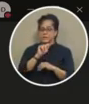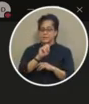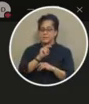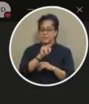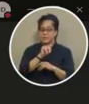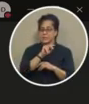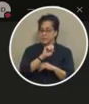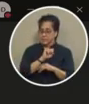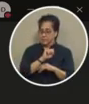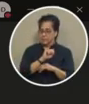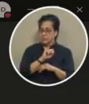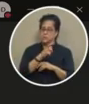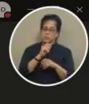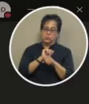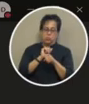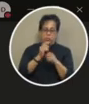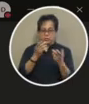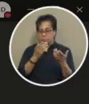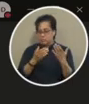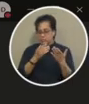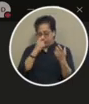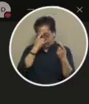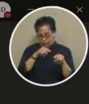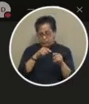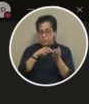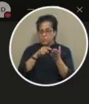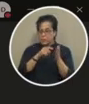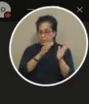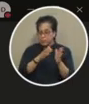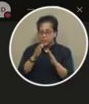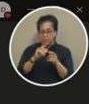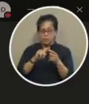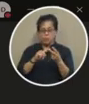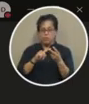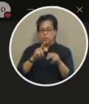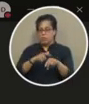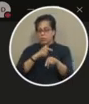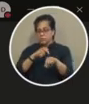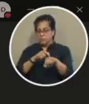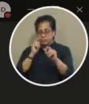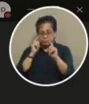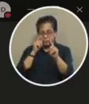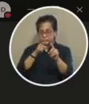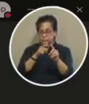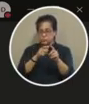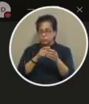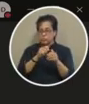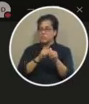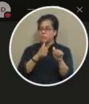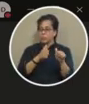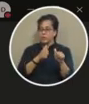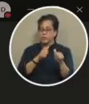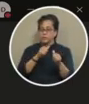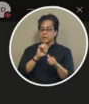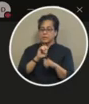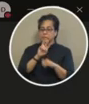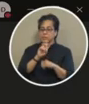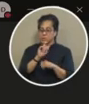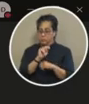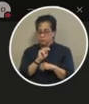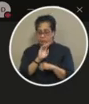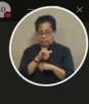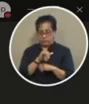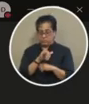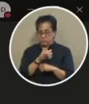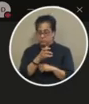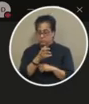either deferred payment plans or long-term plans to avoid evictions. Is that